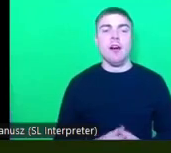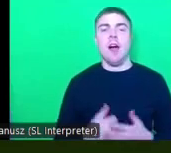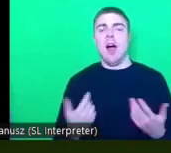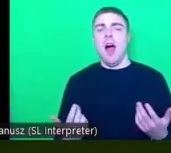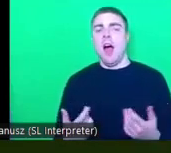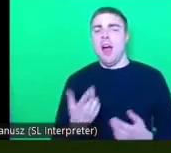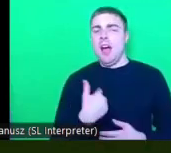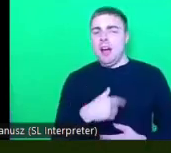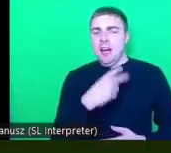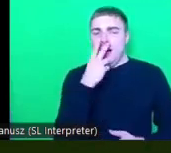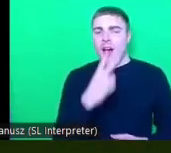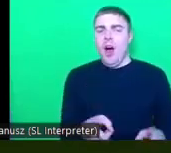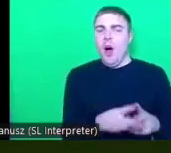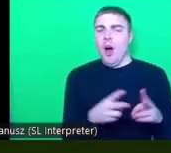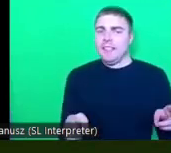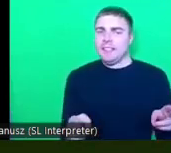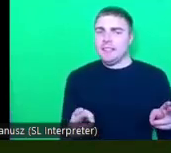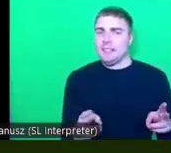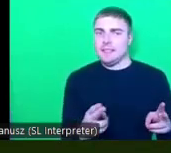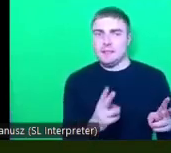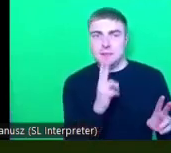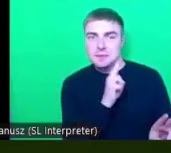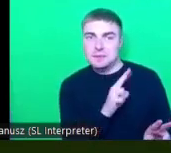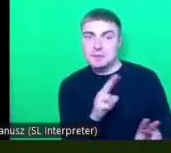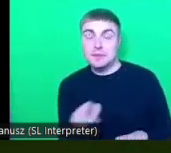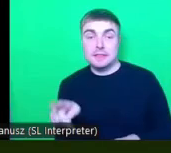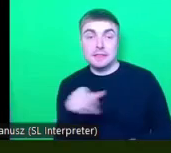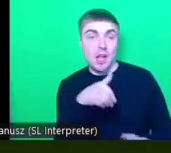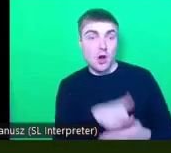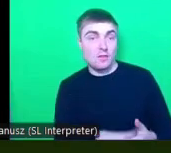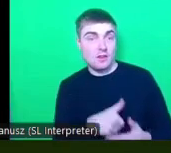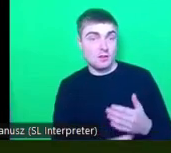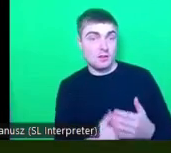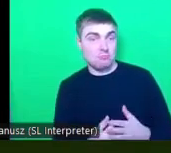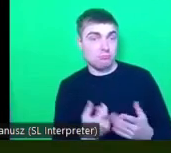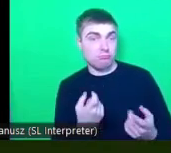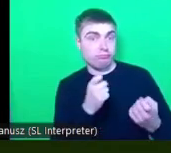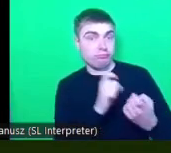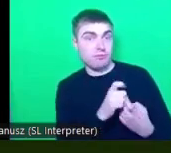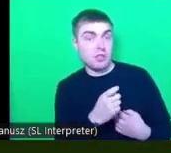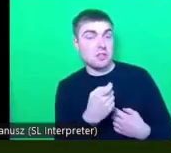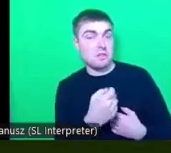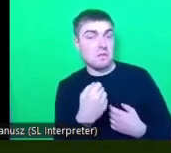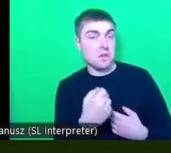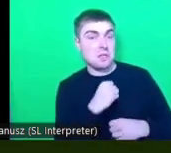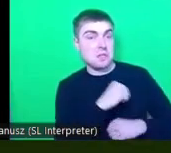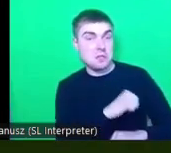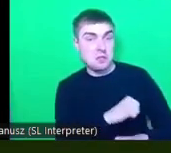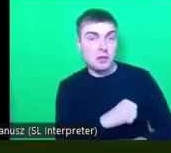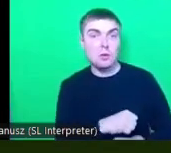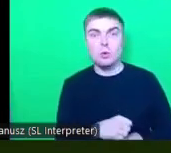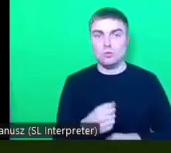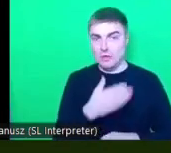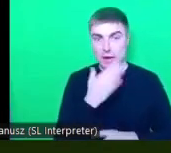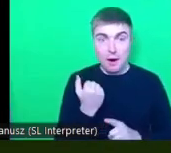not learn and actually start trying to avoid this predation? So one reason is that during those